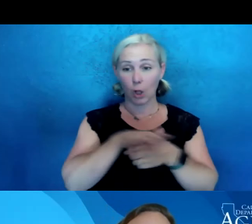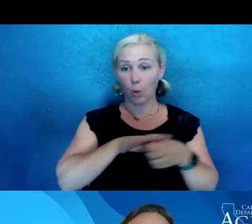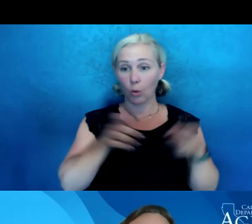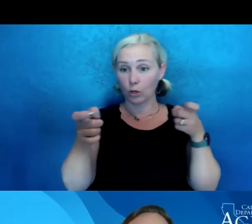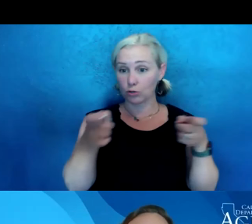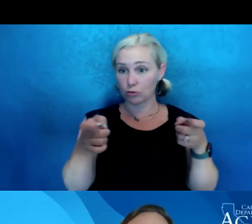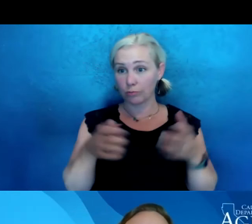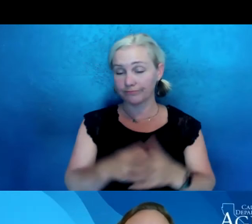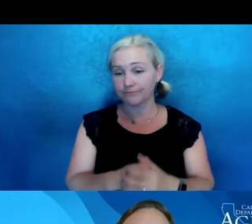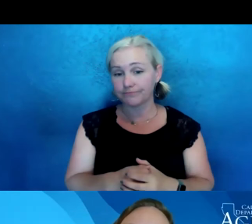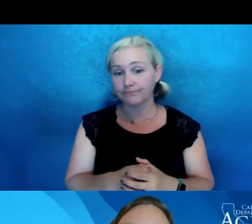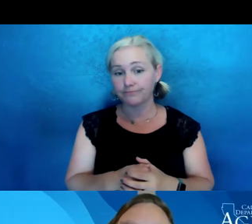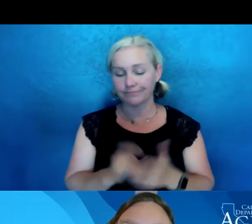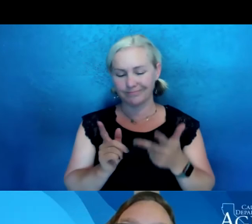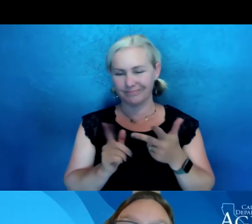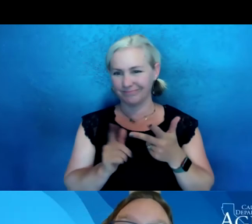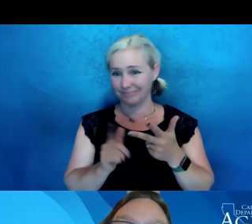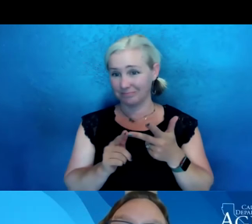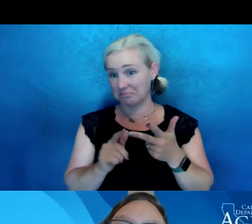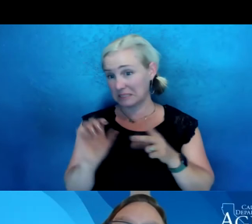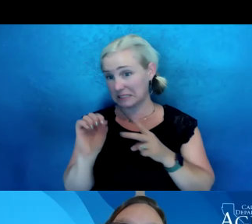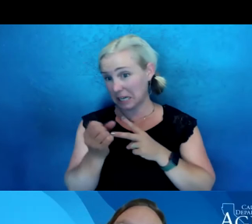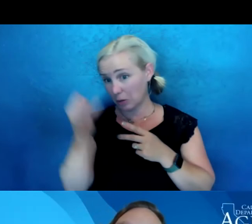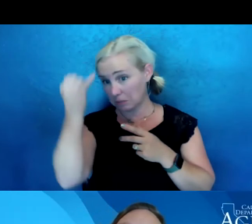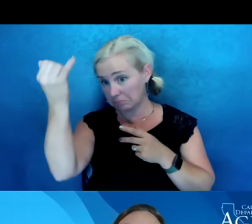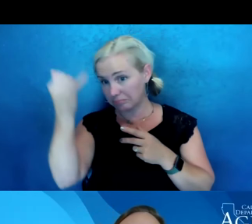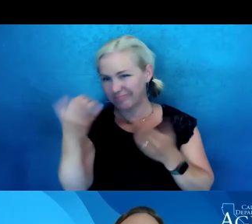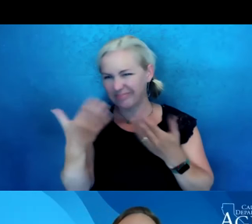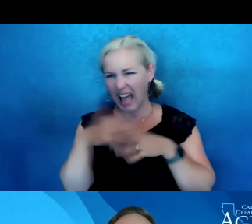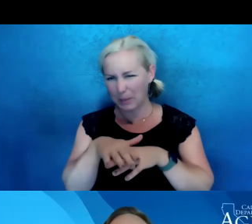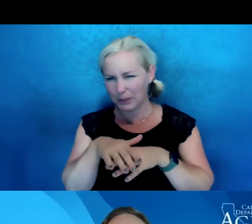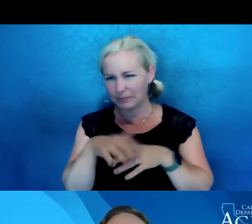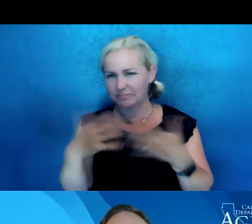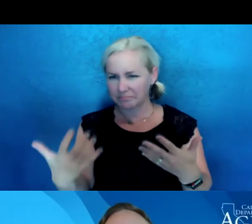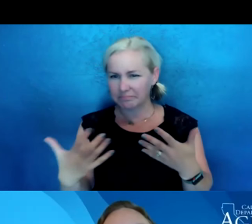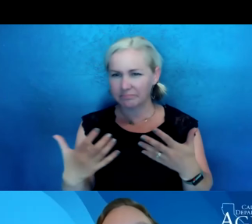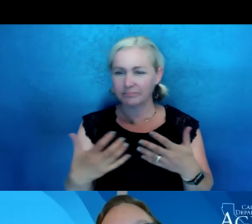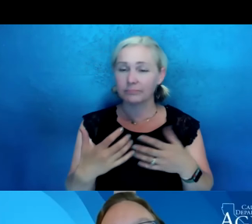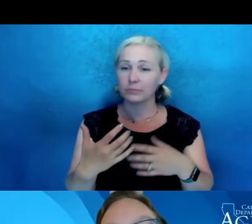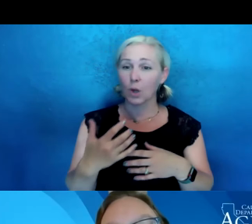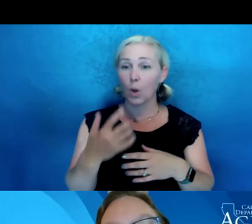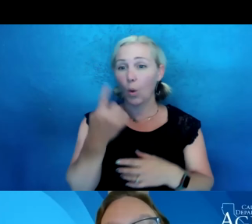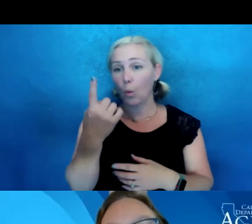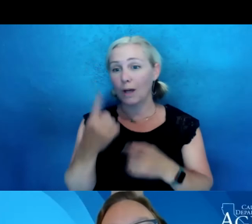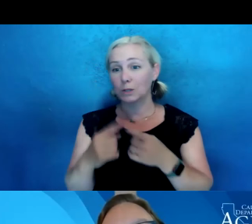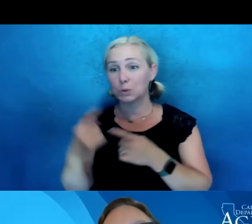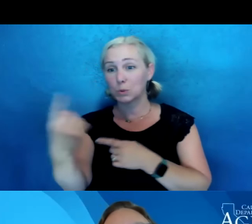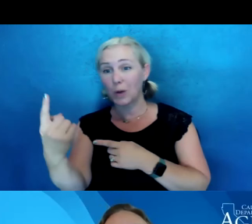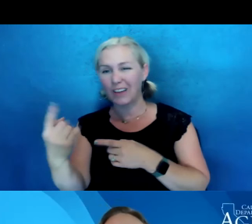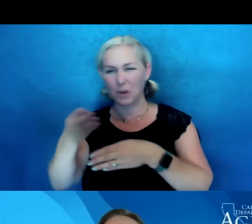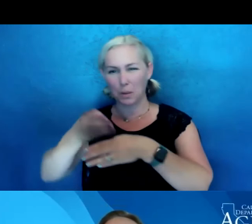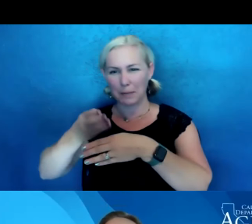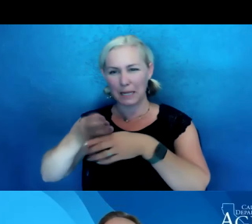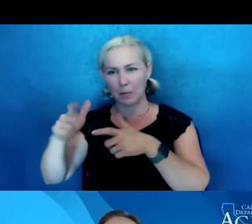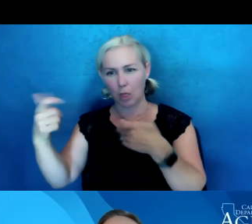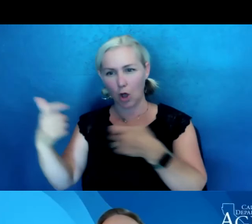just for discussion, did a 3rd scenario, which is a hybrid, which is kind of a 1-to-1 model in the medium and large counties, and